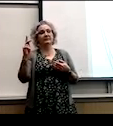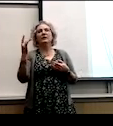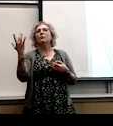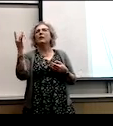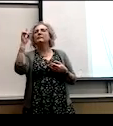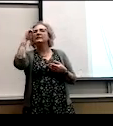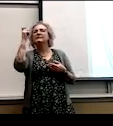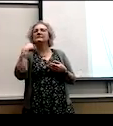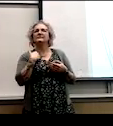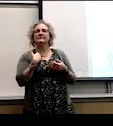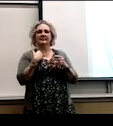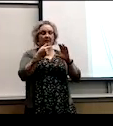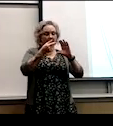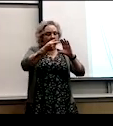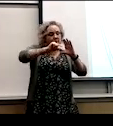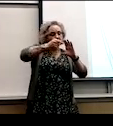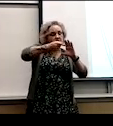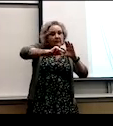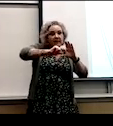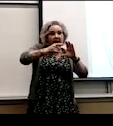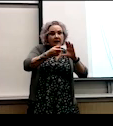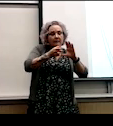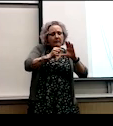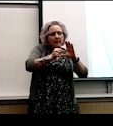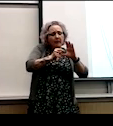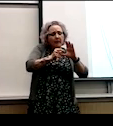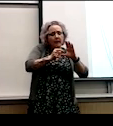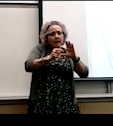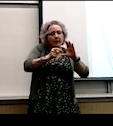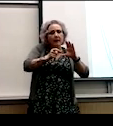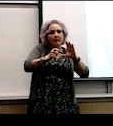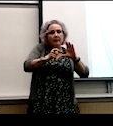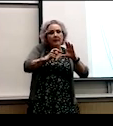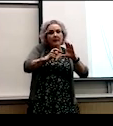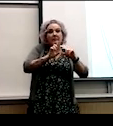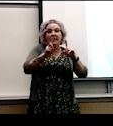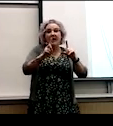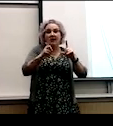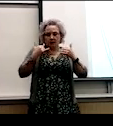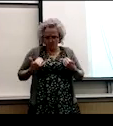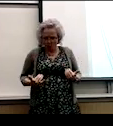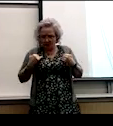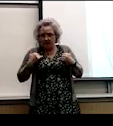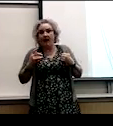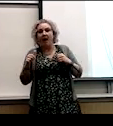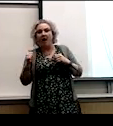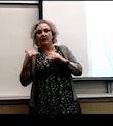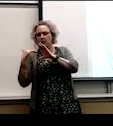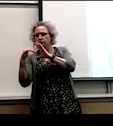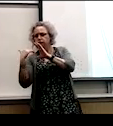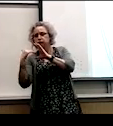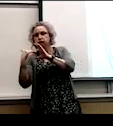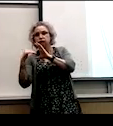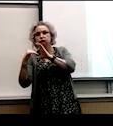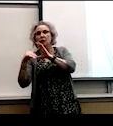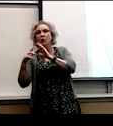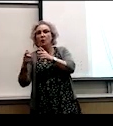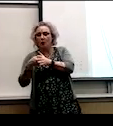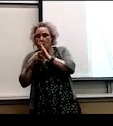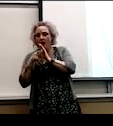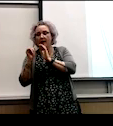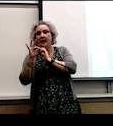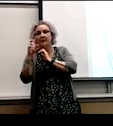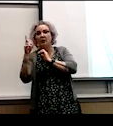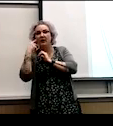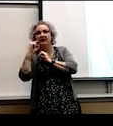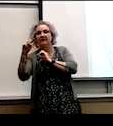the endothelium in our brain, and then they have microhemorrhages, they have cerebral edema. So we do safety checks with MRI. I had